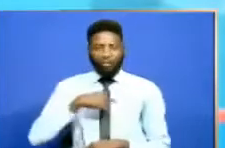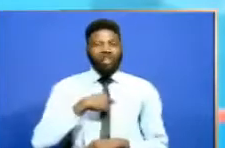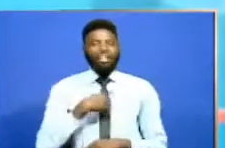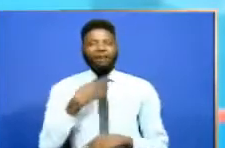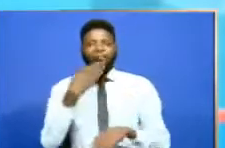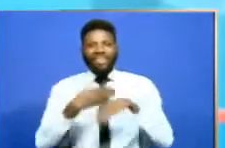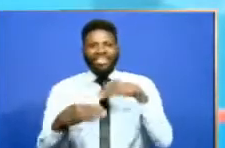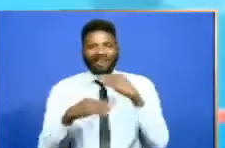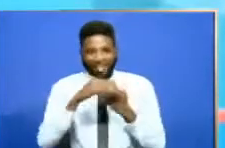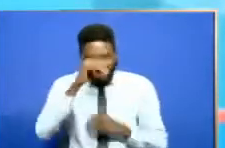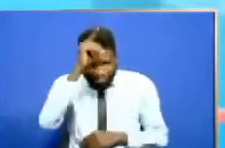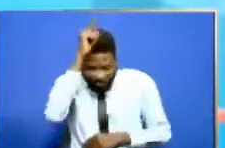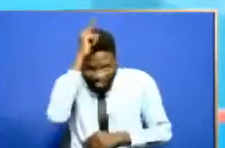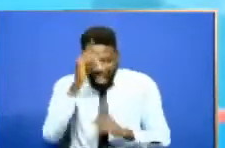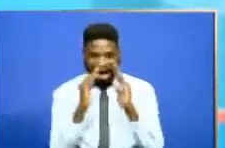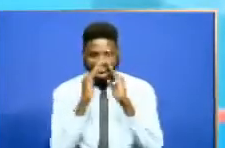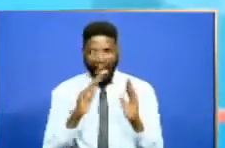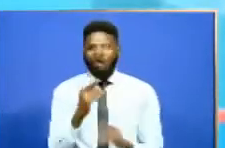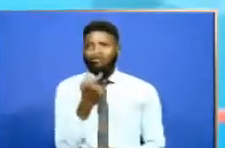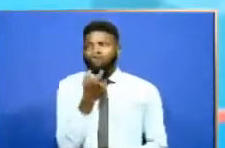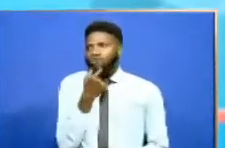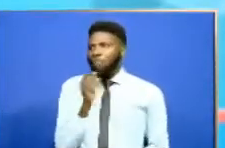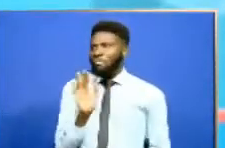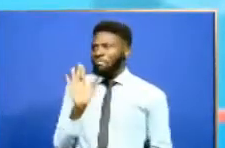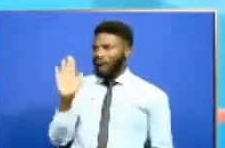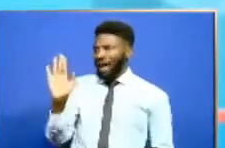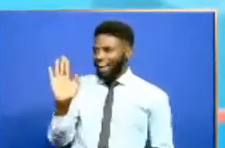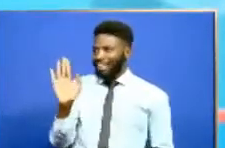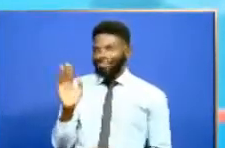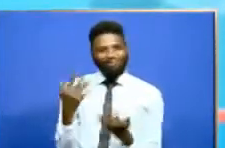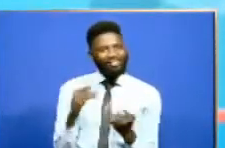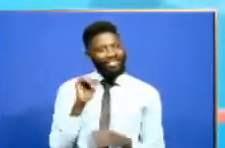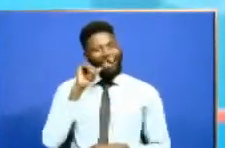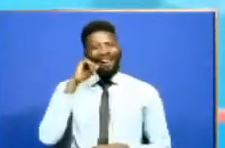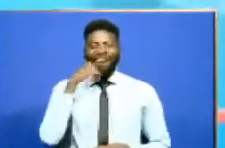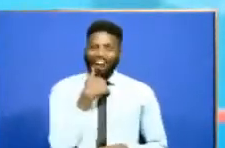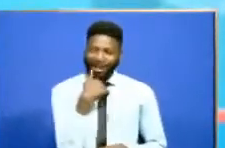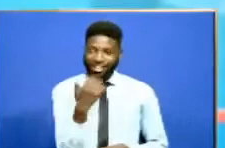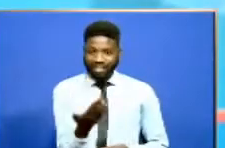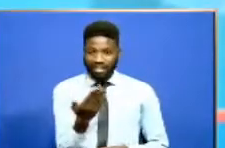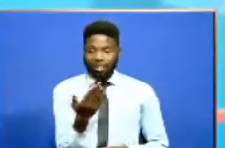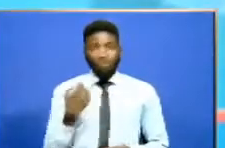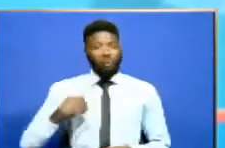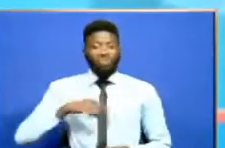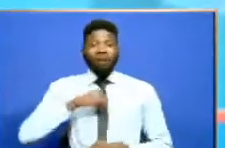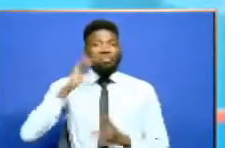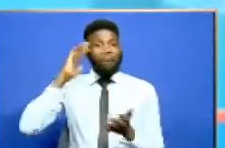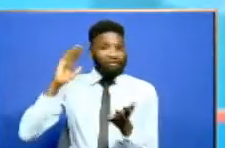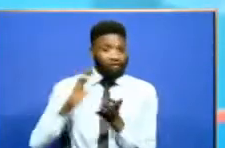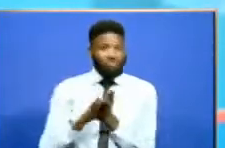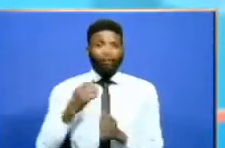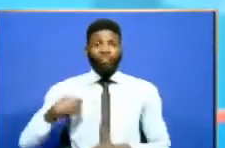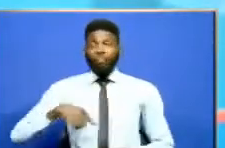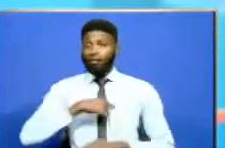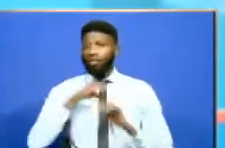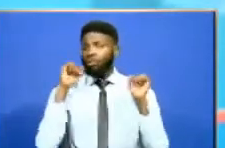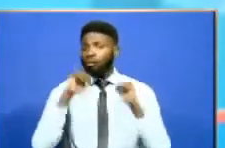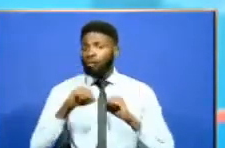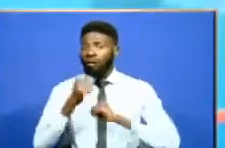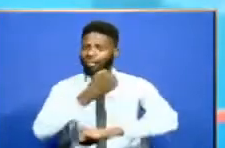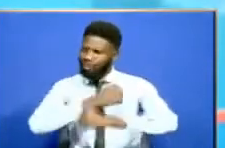Simba. You know, and it was very nice. He made us believe that we can do